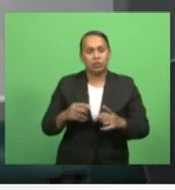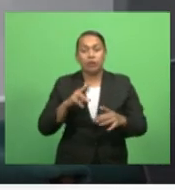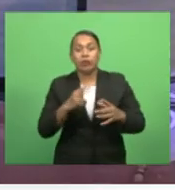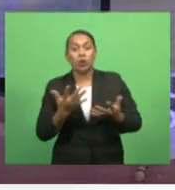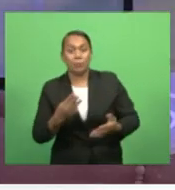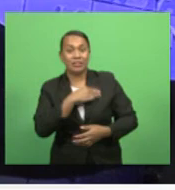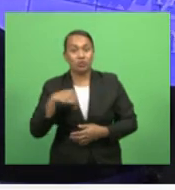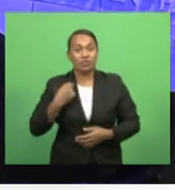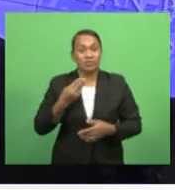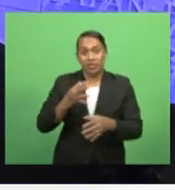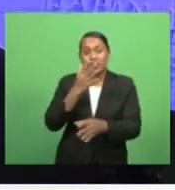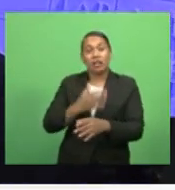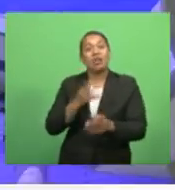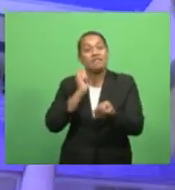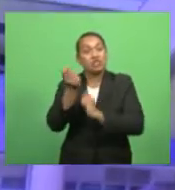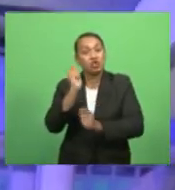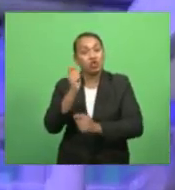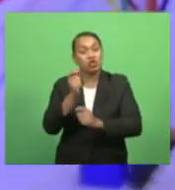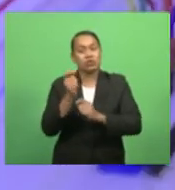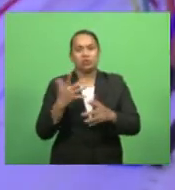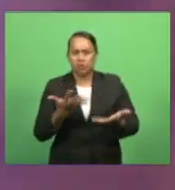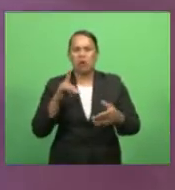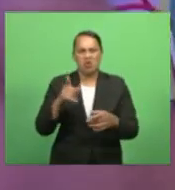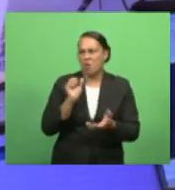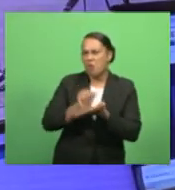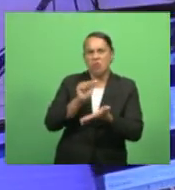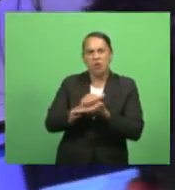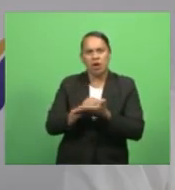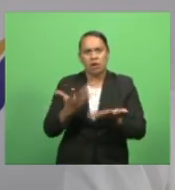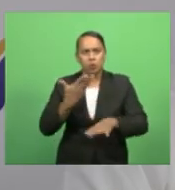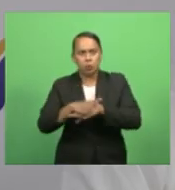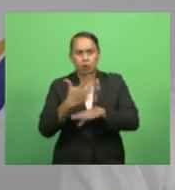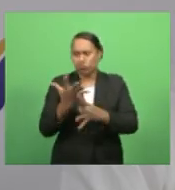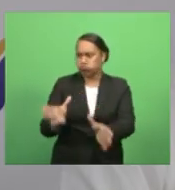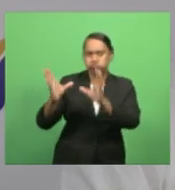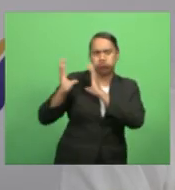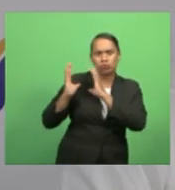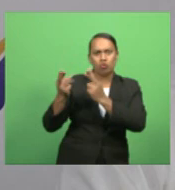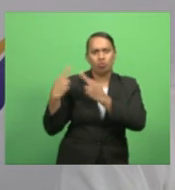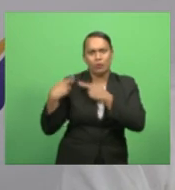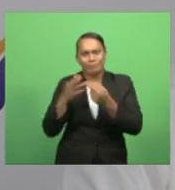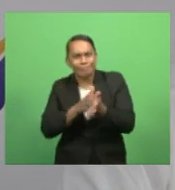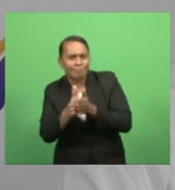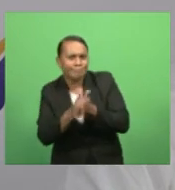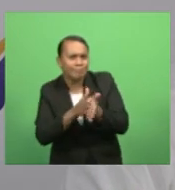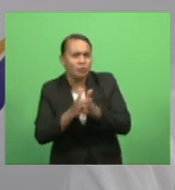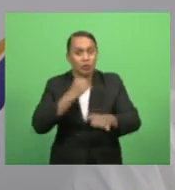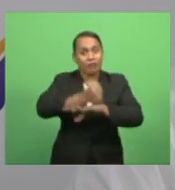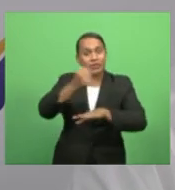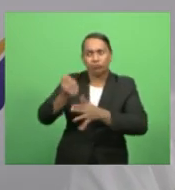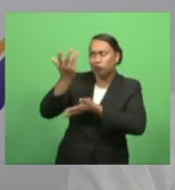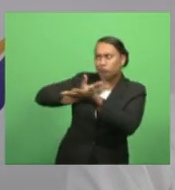with enthusiasm in the new role. There's already discussions with government to government on our involvement with the